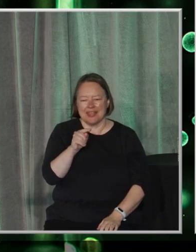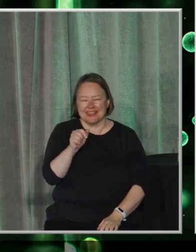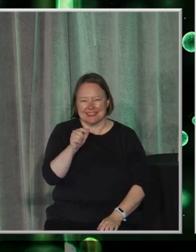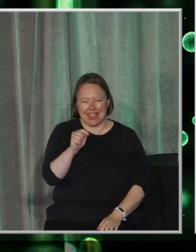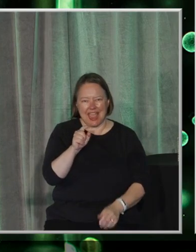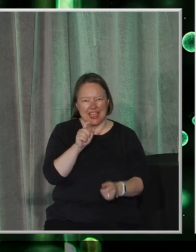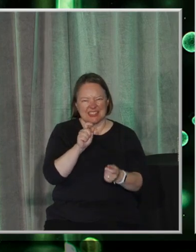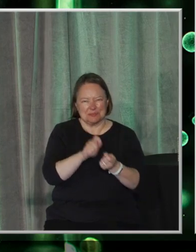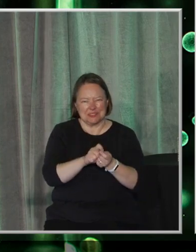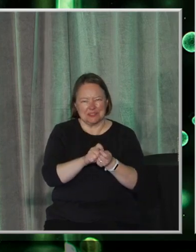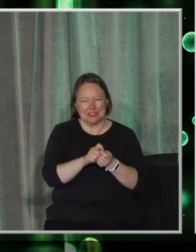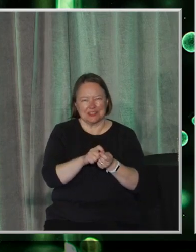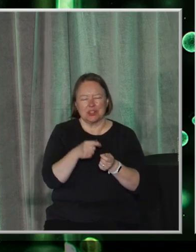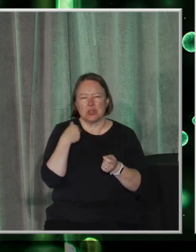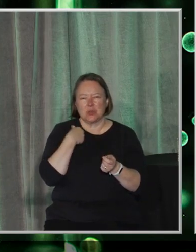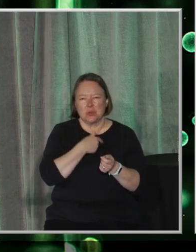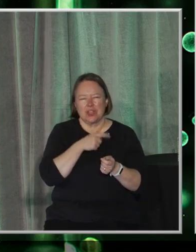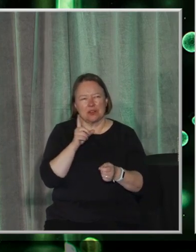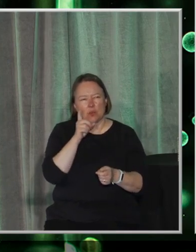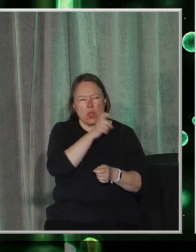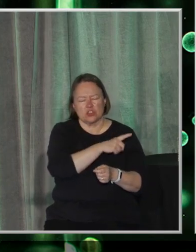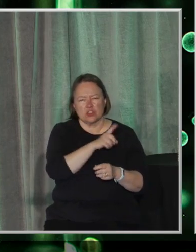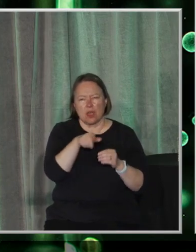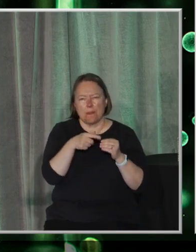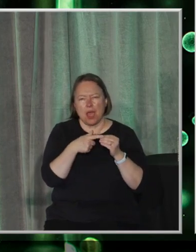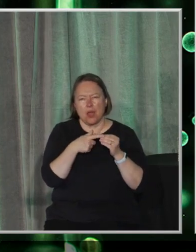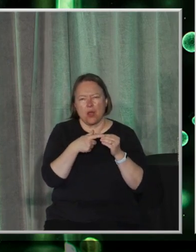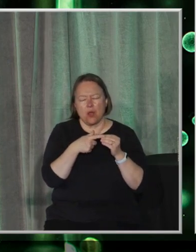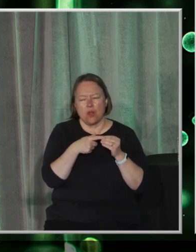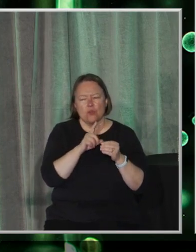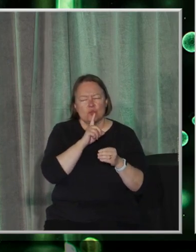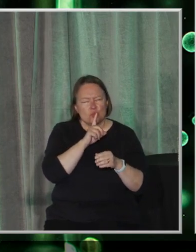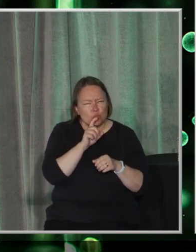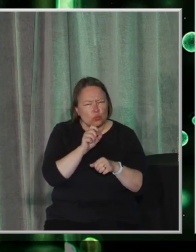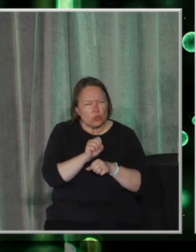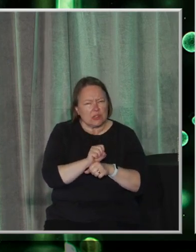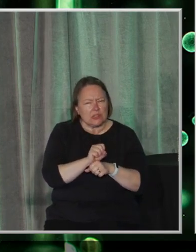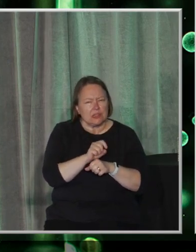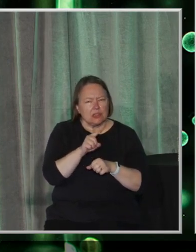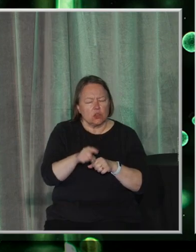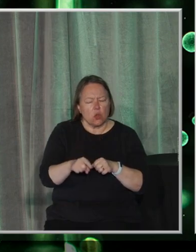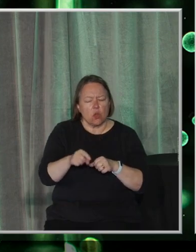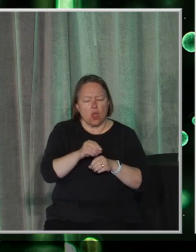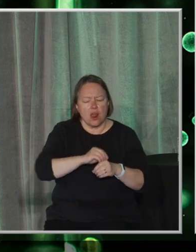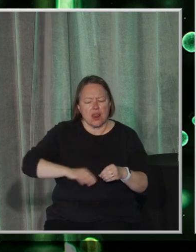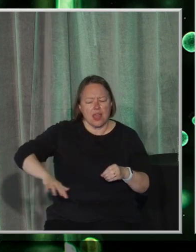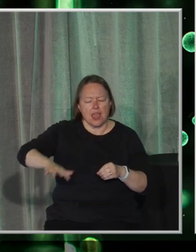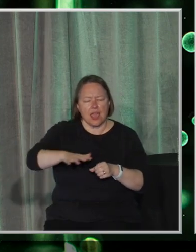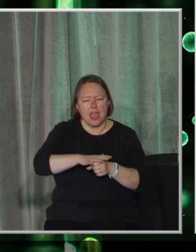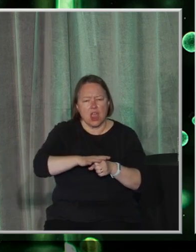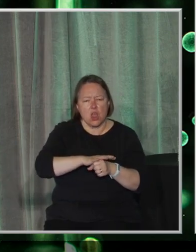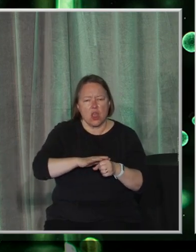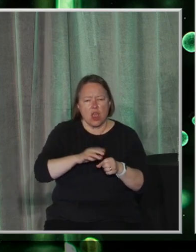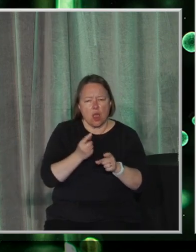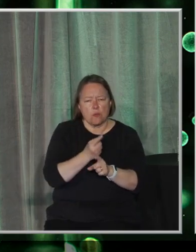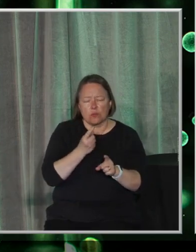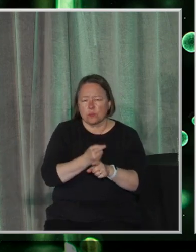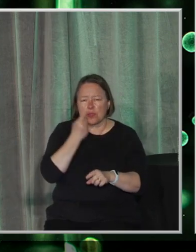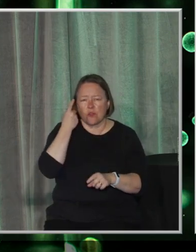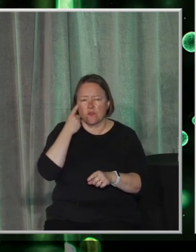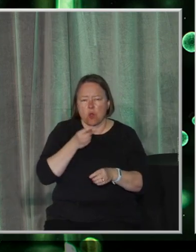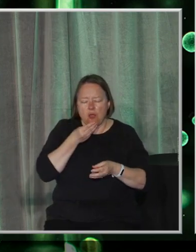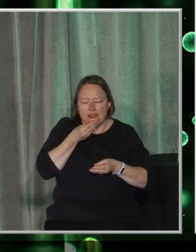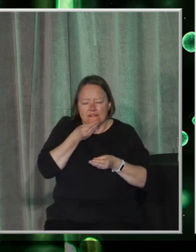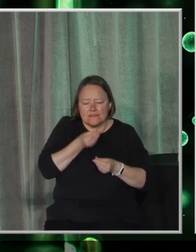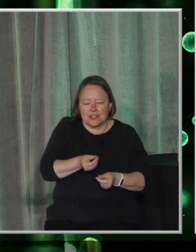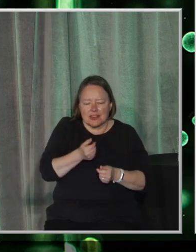particular. We really had a question about whether realistically the area of land that you had was suitable for actually